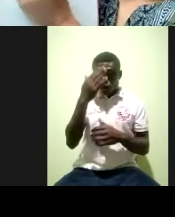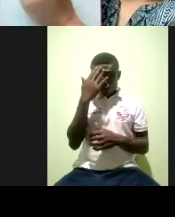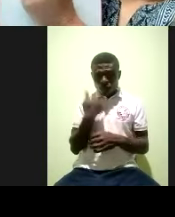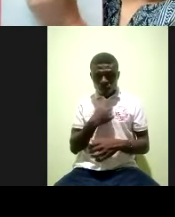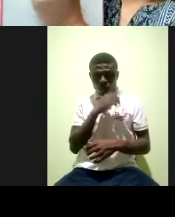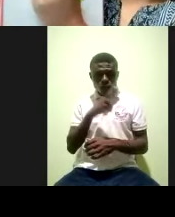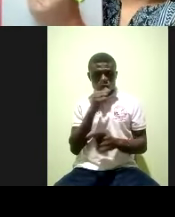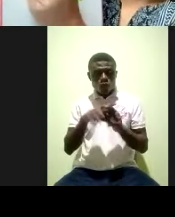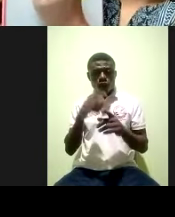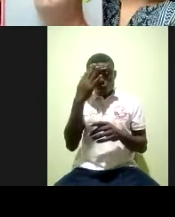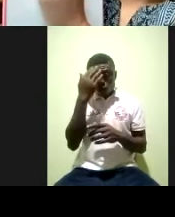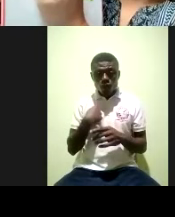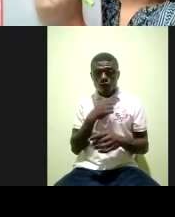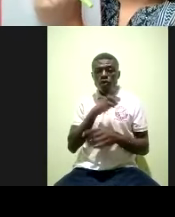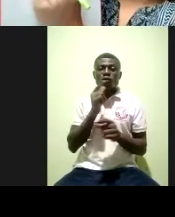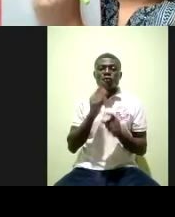of